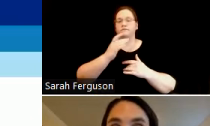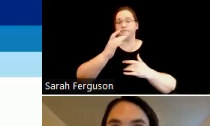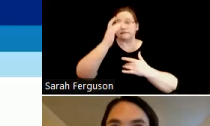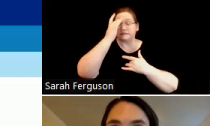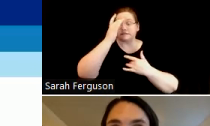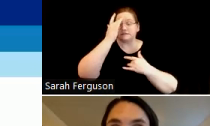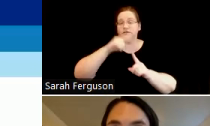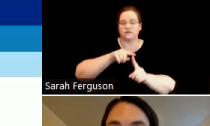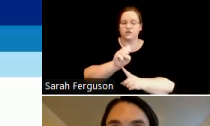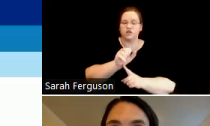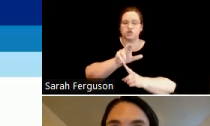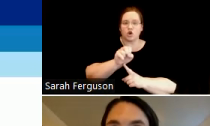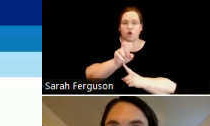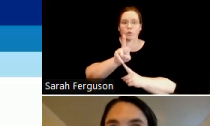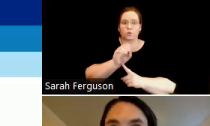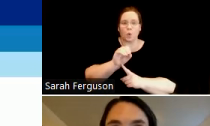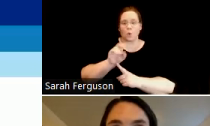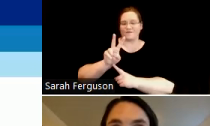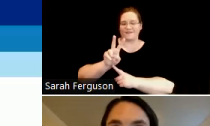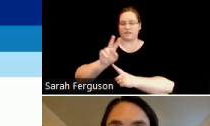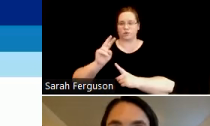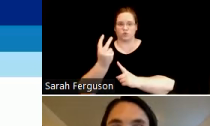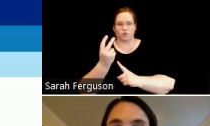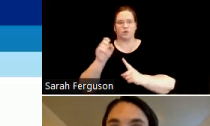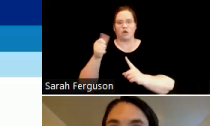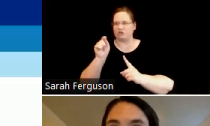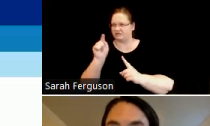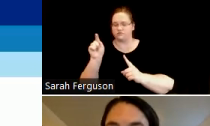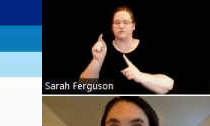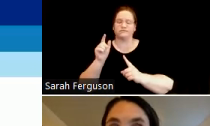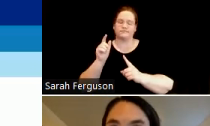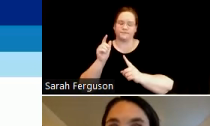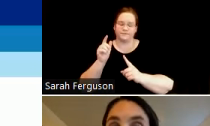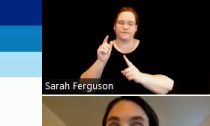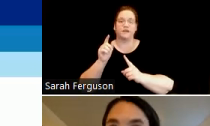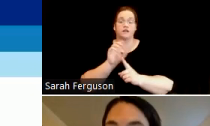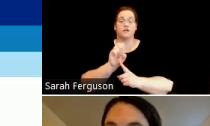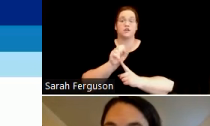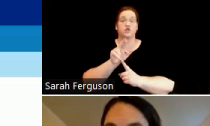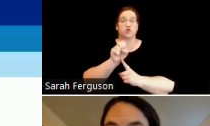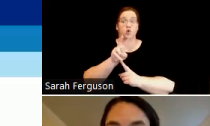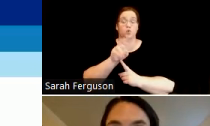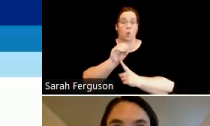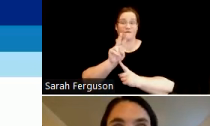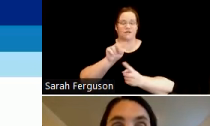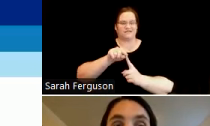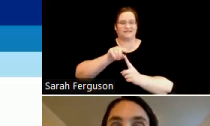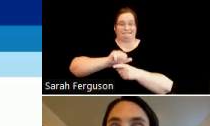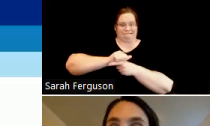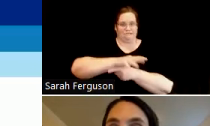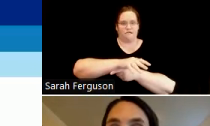SARS-CoV-2 or other viruses that cause COVID, the SARS-CoV-2, the virus that causes